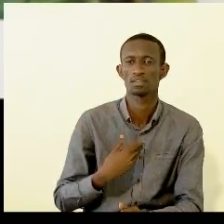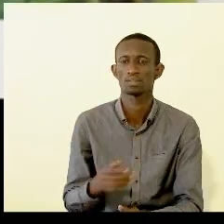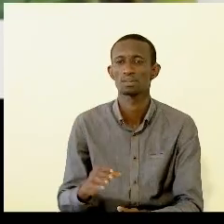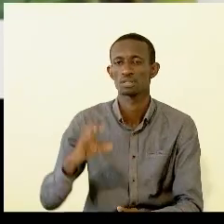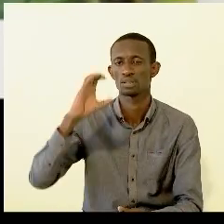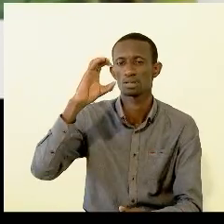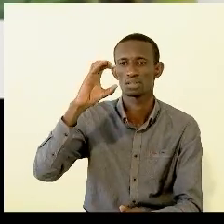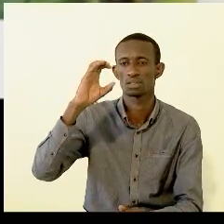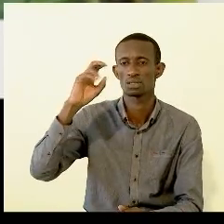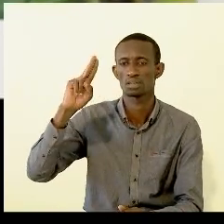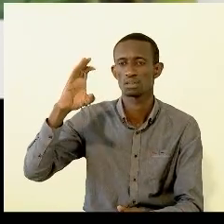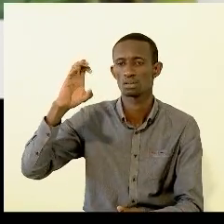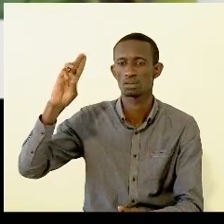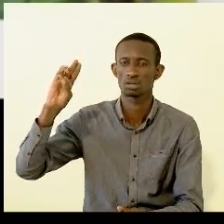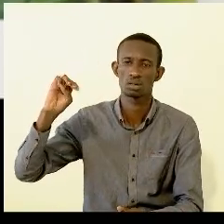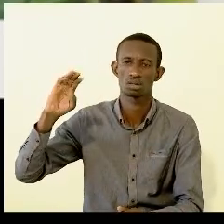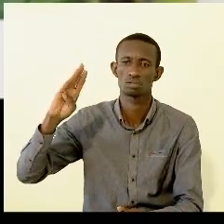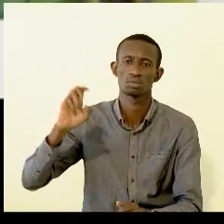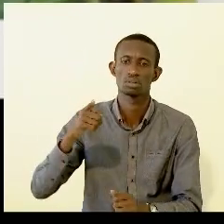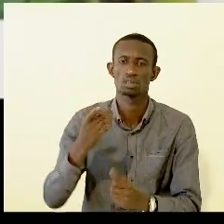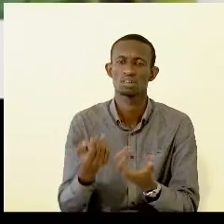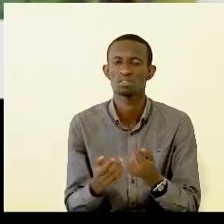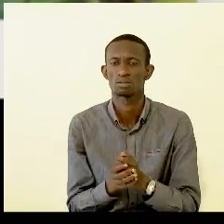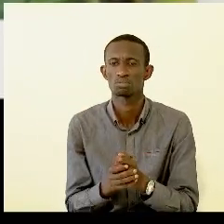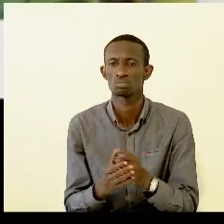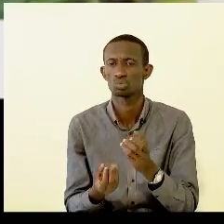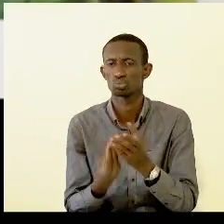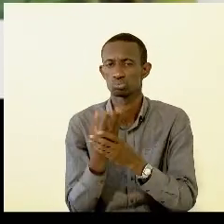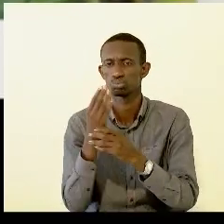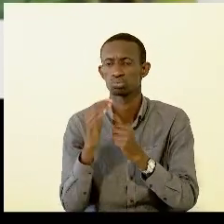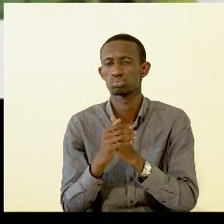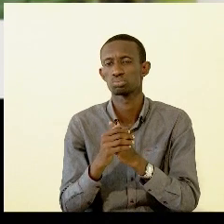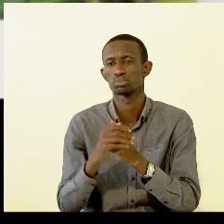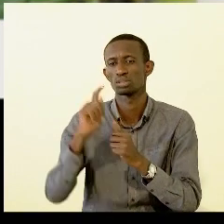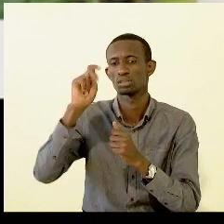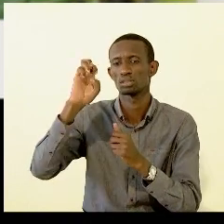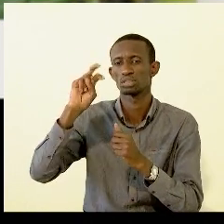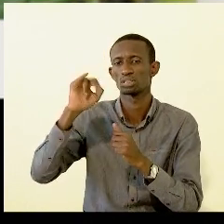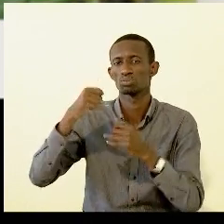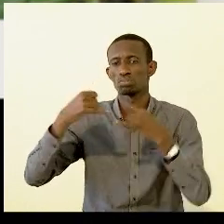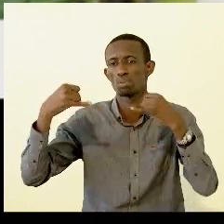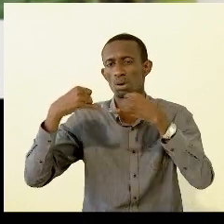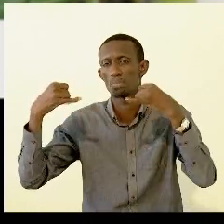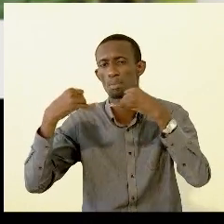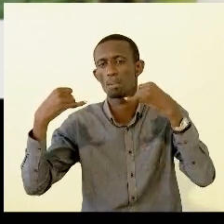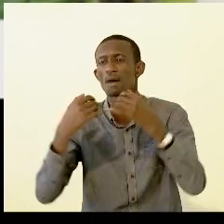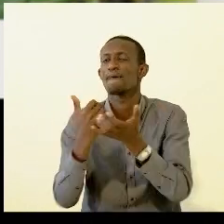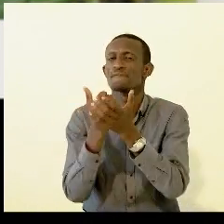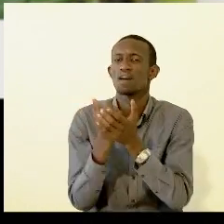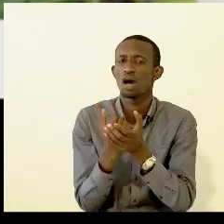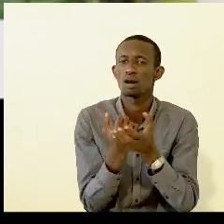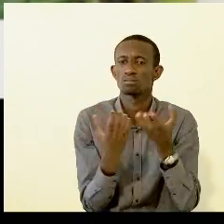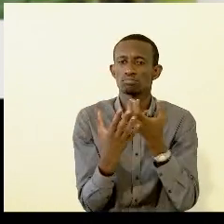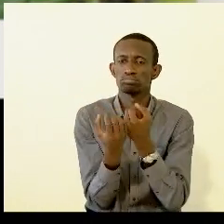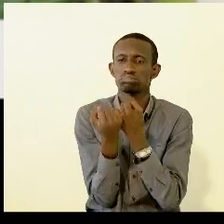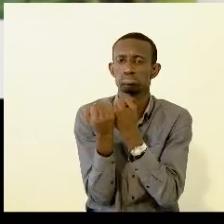cucumber. As you can see, it has developed tendrils which are used for the attachment to these